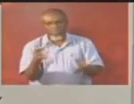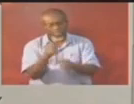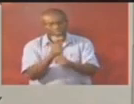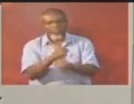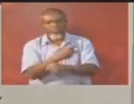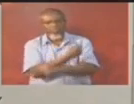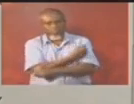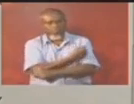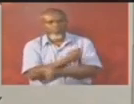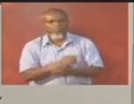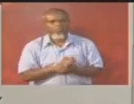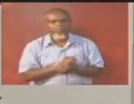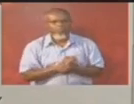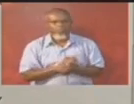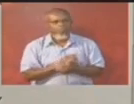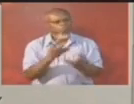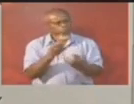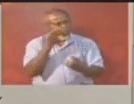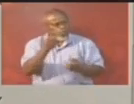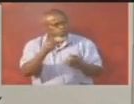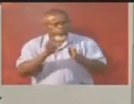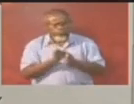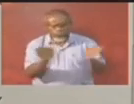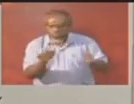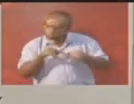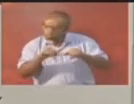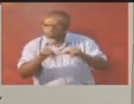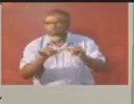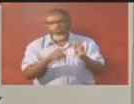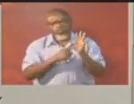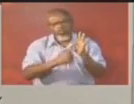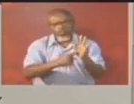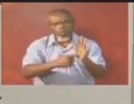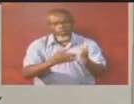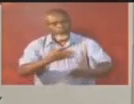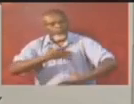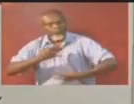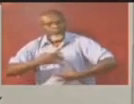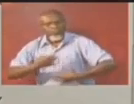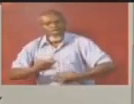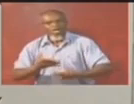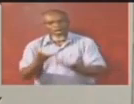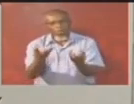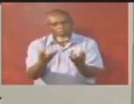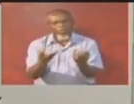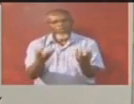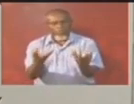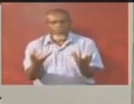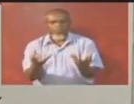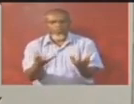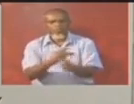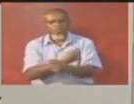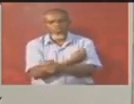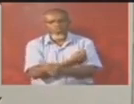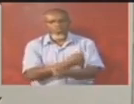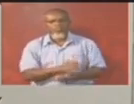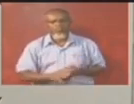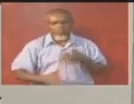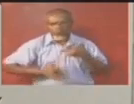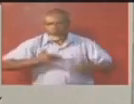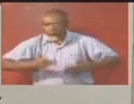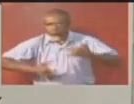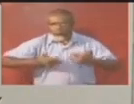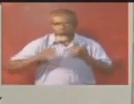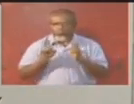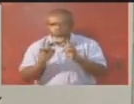to continue to demonstrate that level of vaccine interest, acceptance, and in fact excitement that has